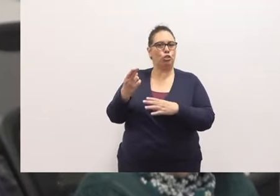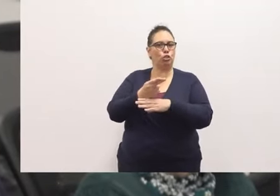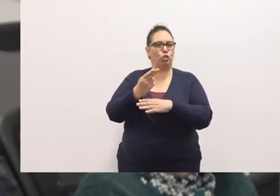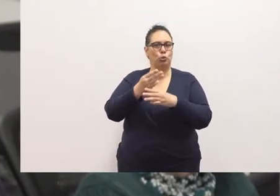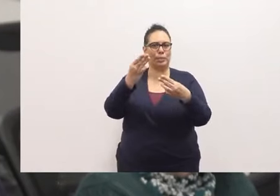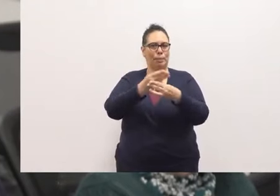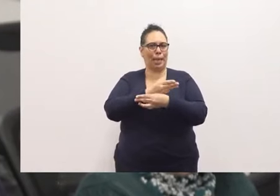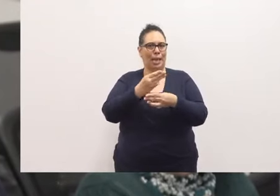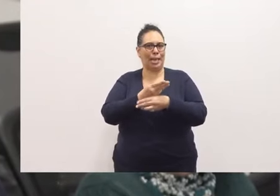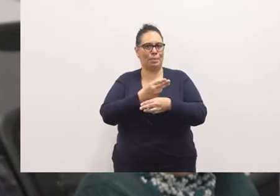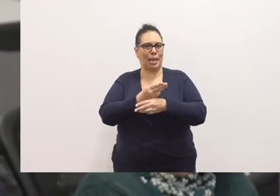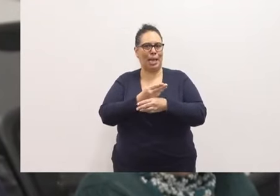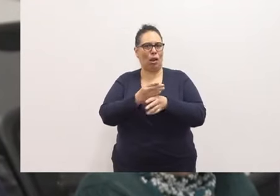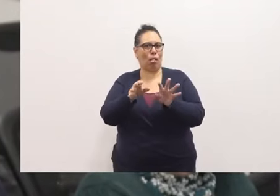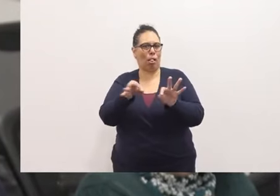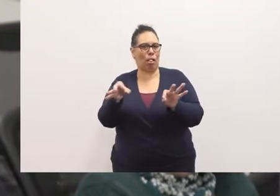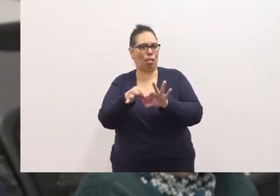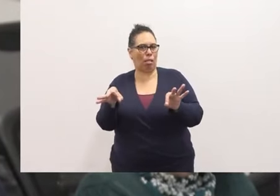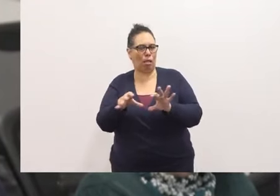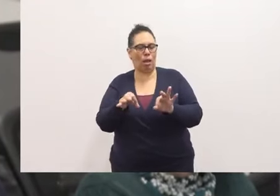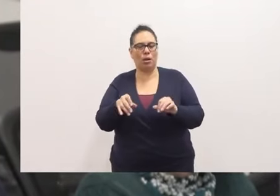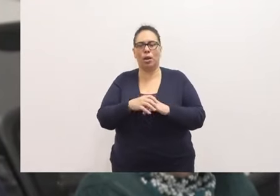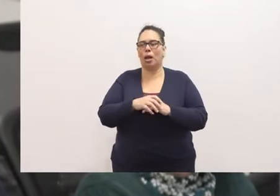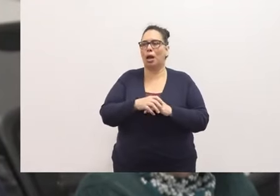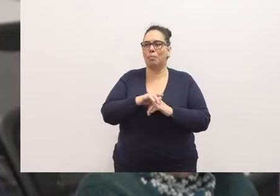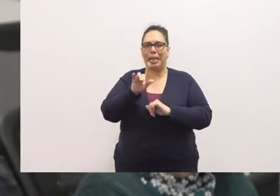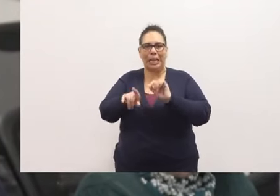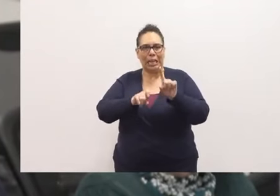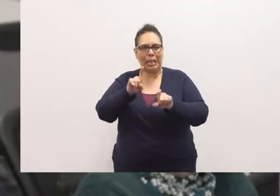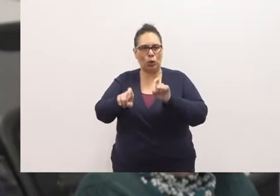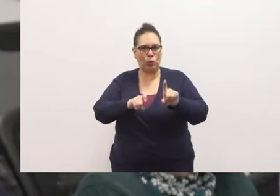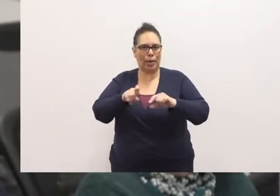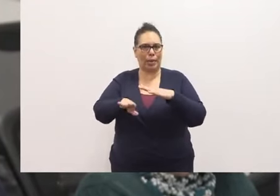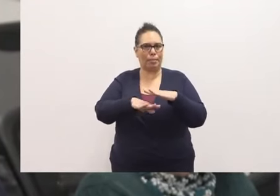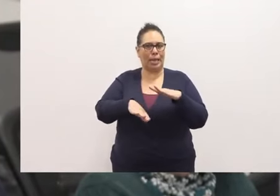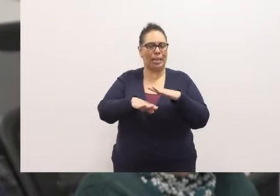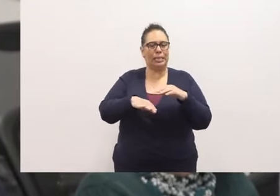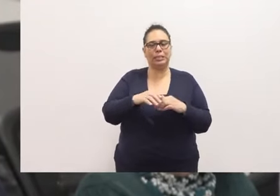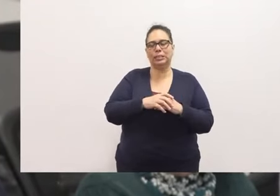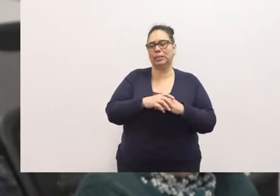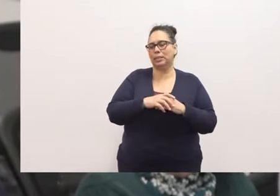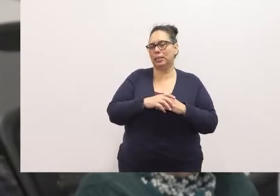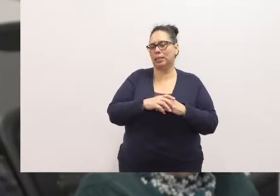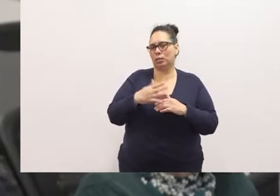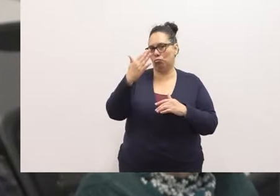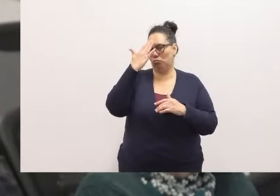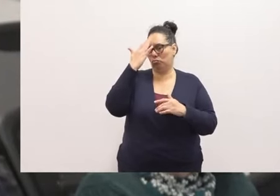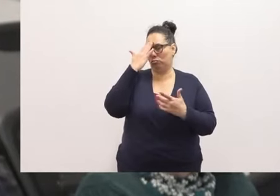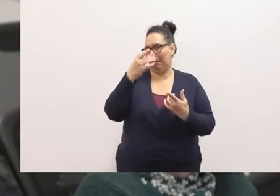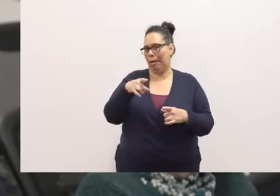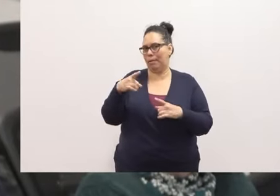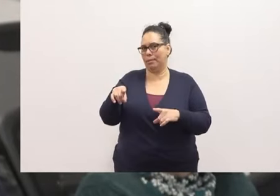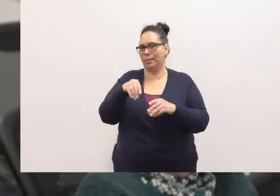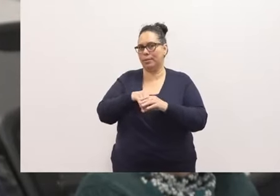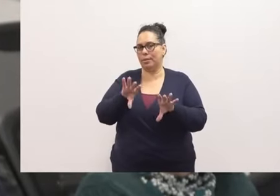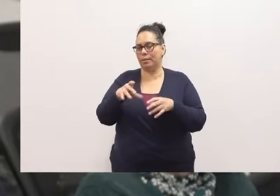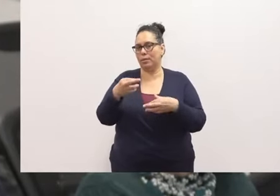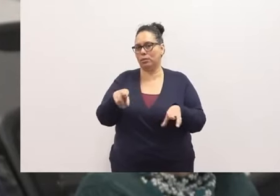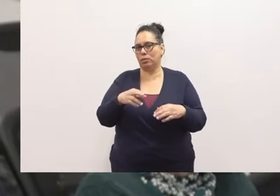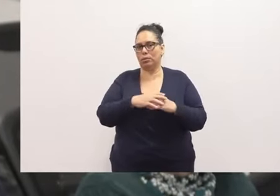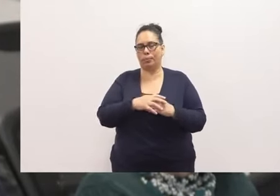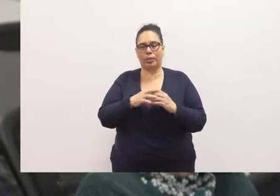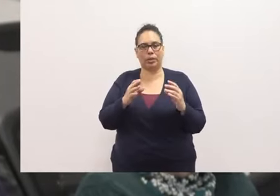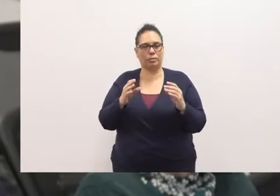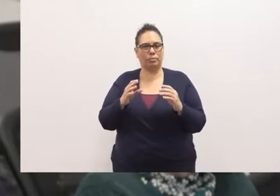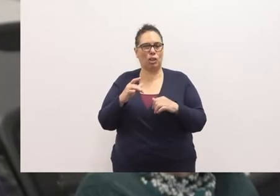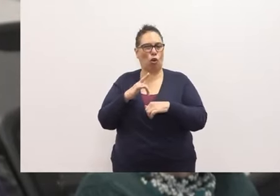mathematical discourse, that inquiry-based question or questioning that happens in classrooms at a